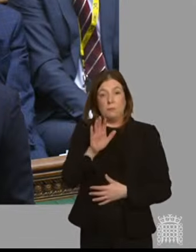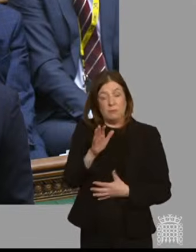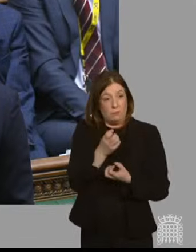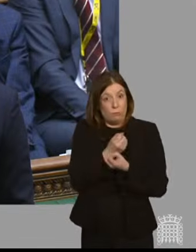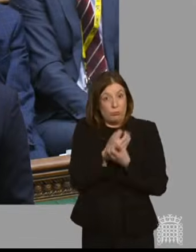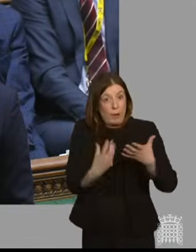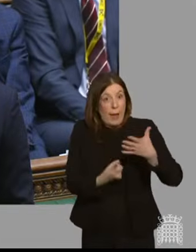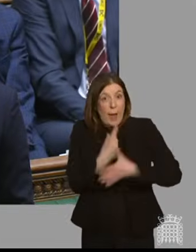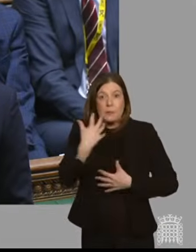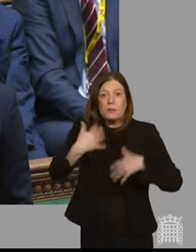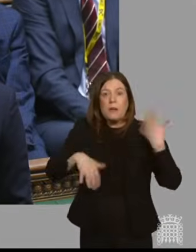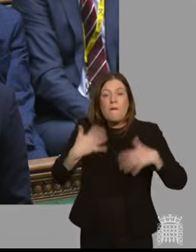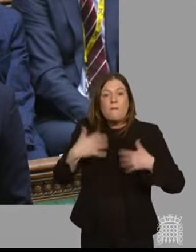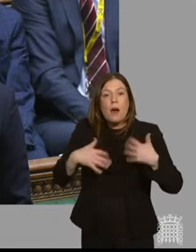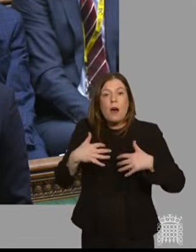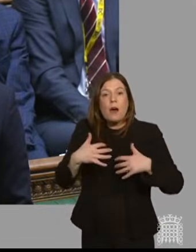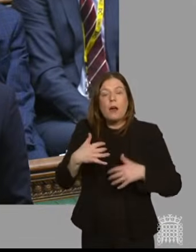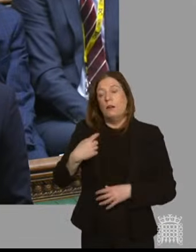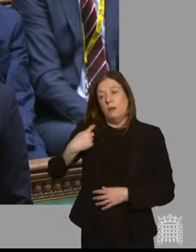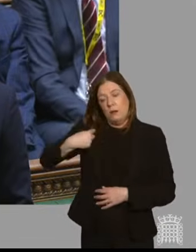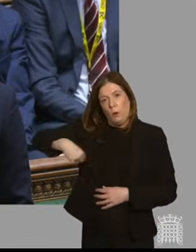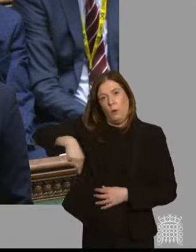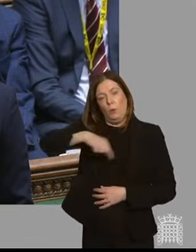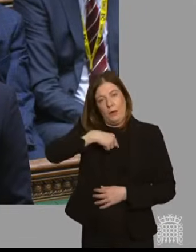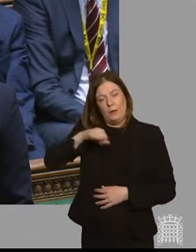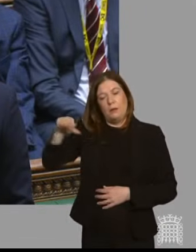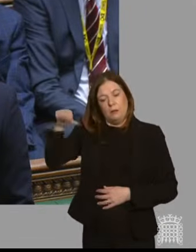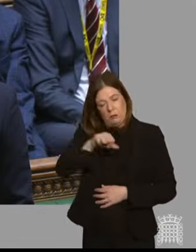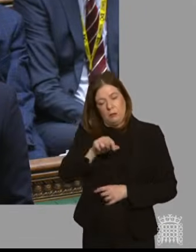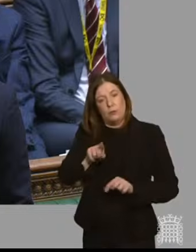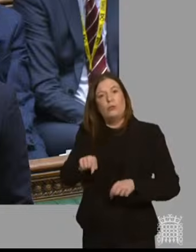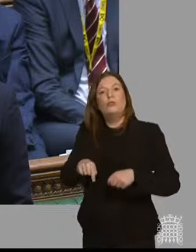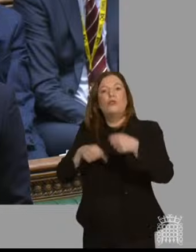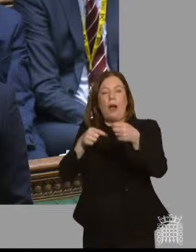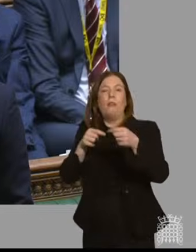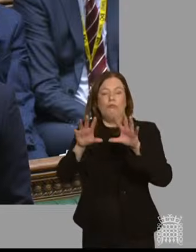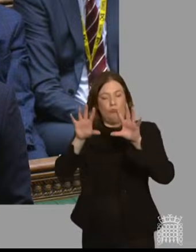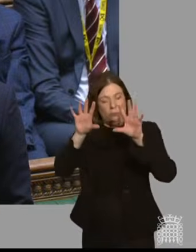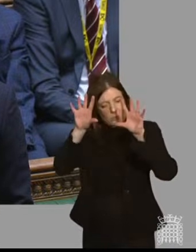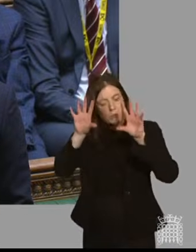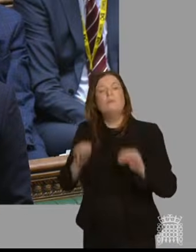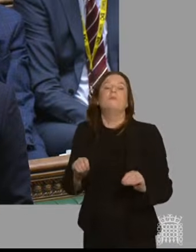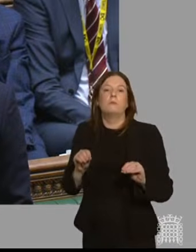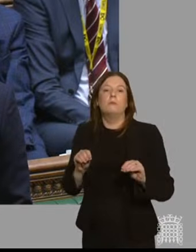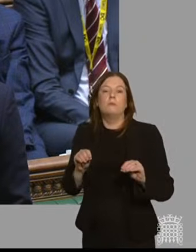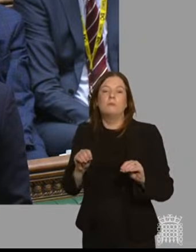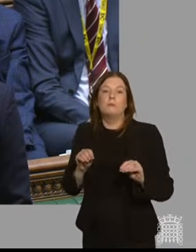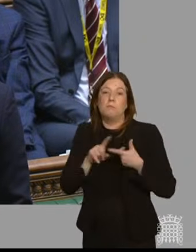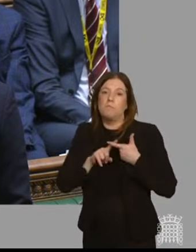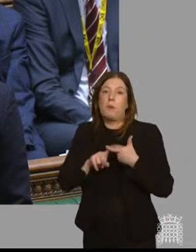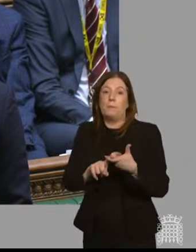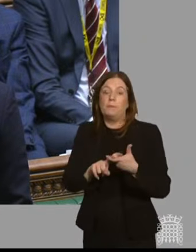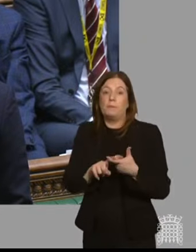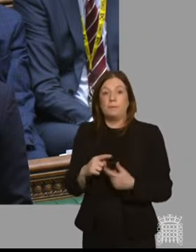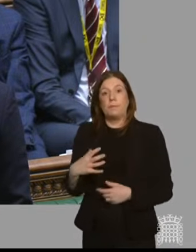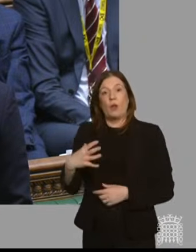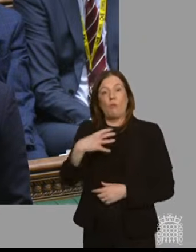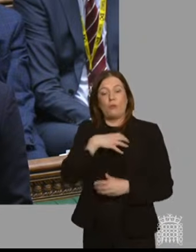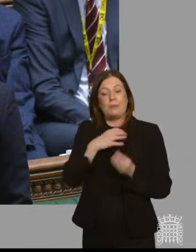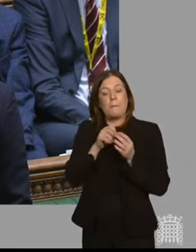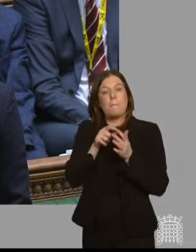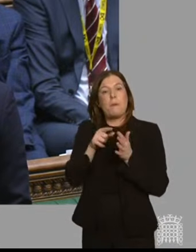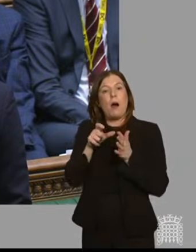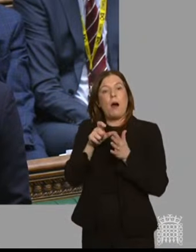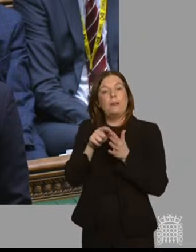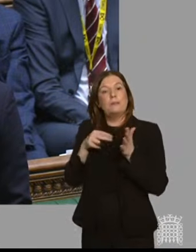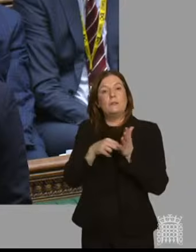an immediate ceasefire. Now, President Biden has indicated that that ceasefire may take place